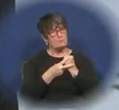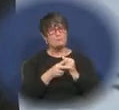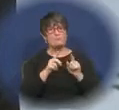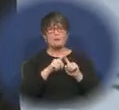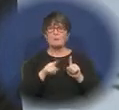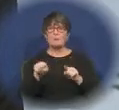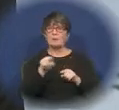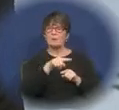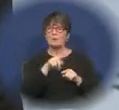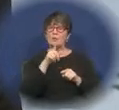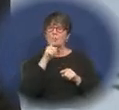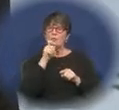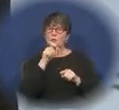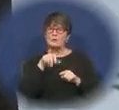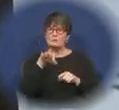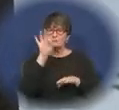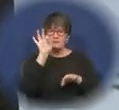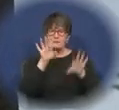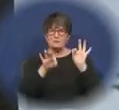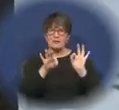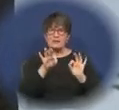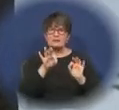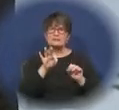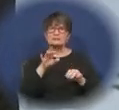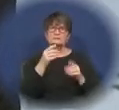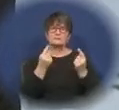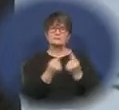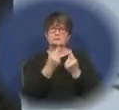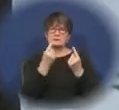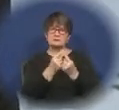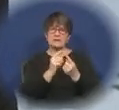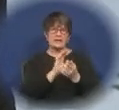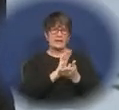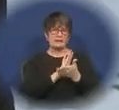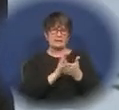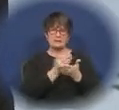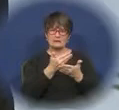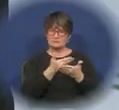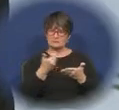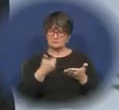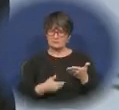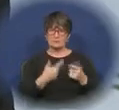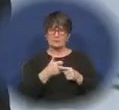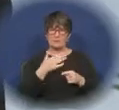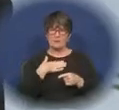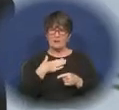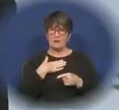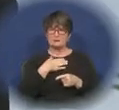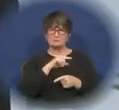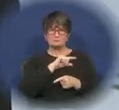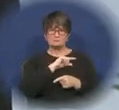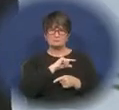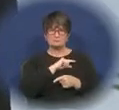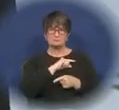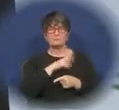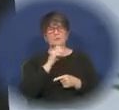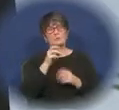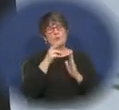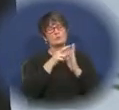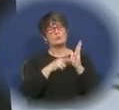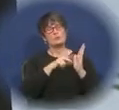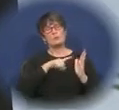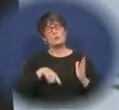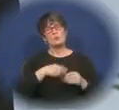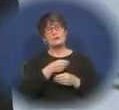Yet who can detect failings? Cleanse me from my unknown faults. The precepts of the Lord